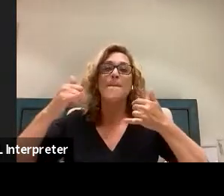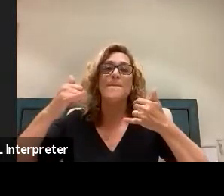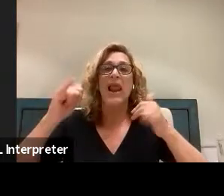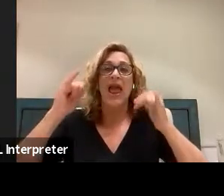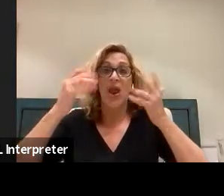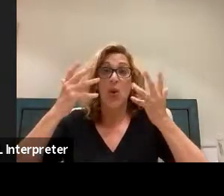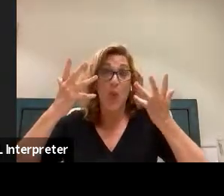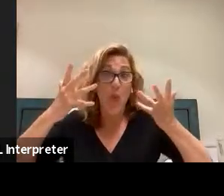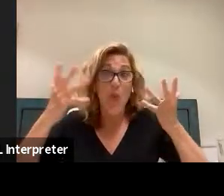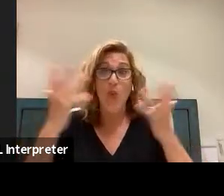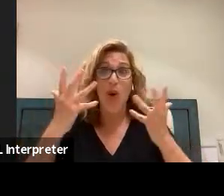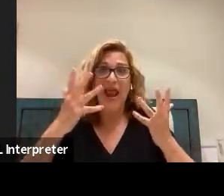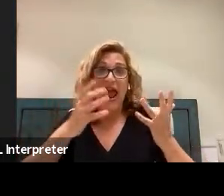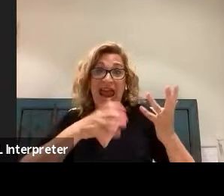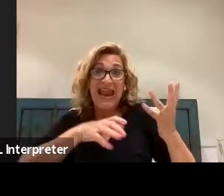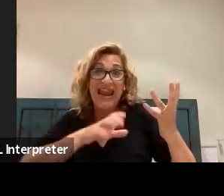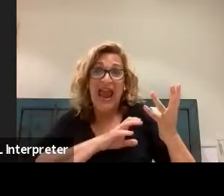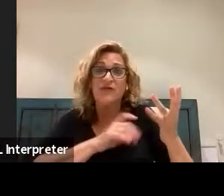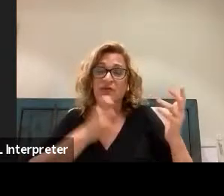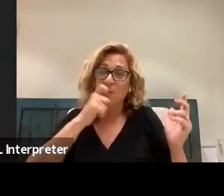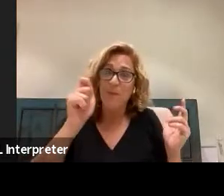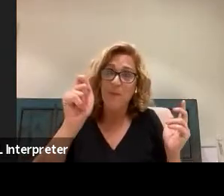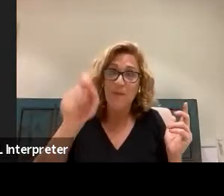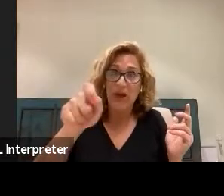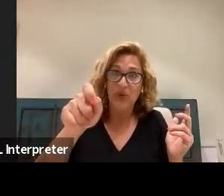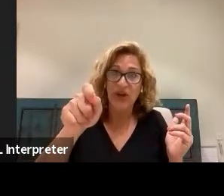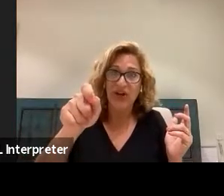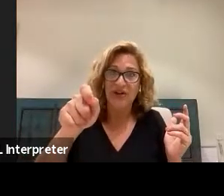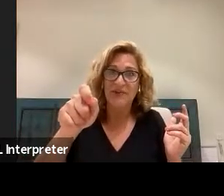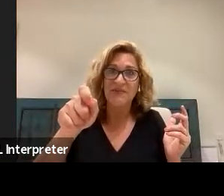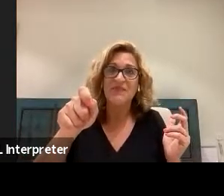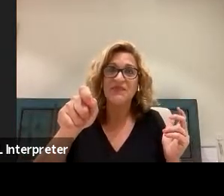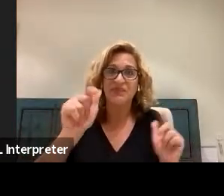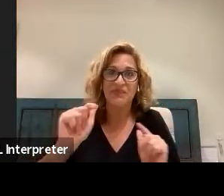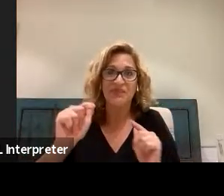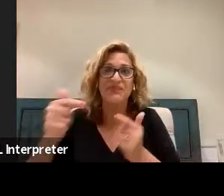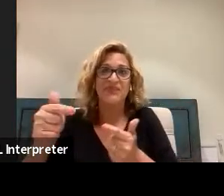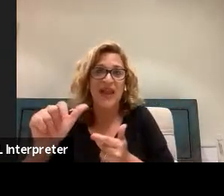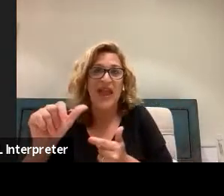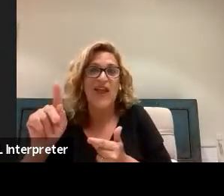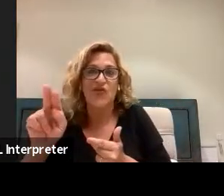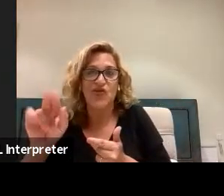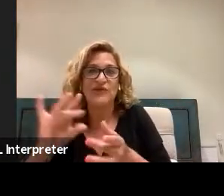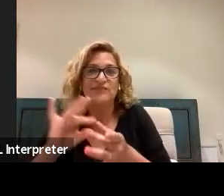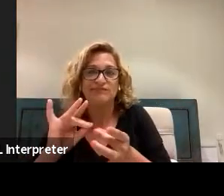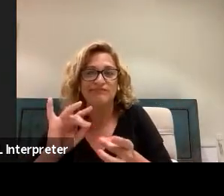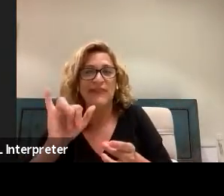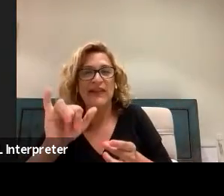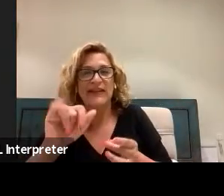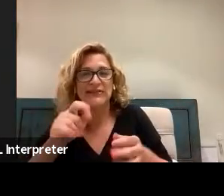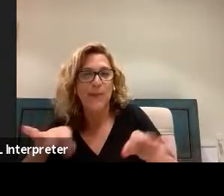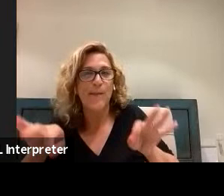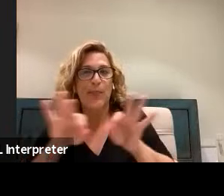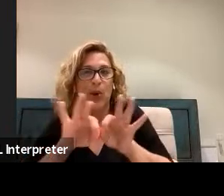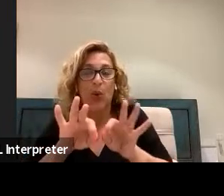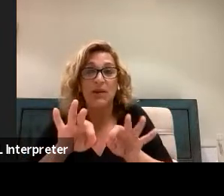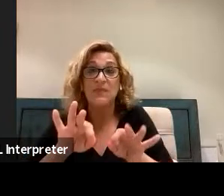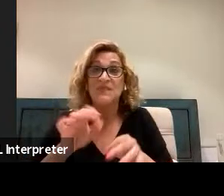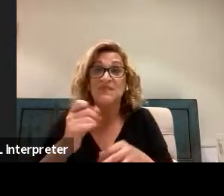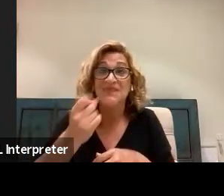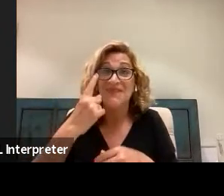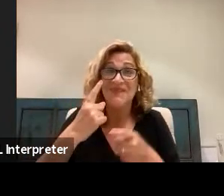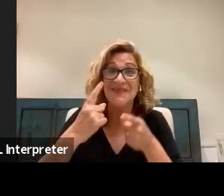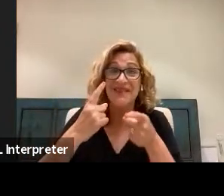right? Because Sophia, she hasn't mentioned it. Very important. Sophia hasn't mentioned it yet, but she is a new mom. So